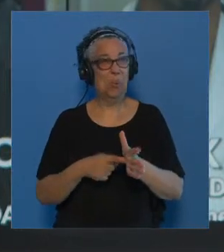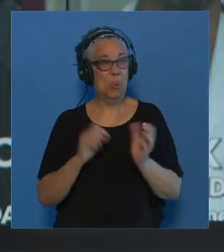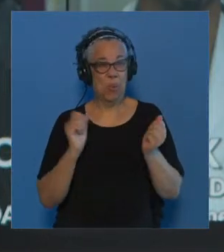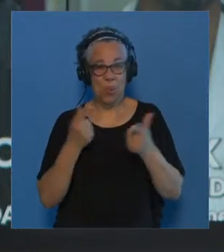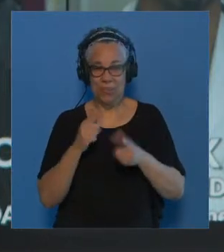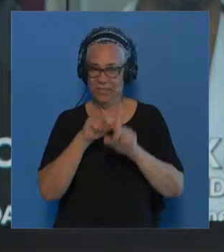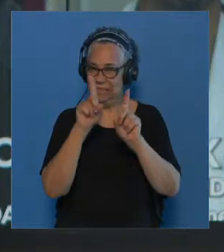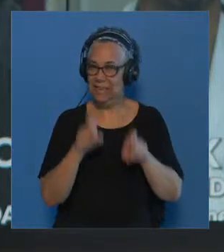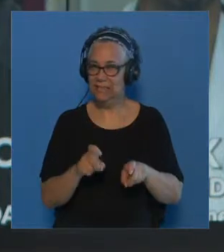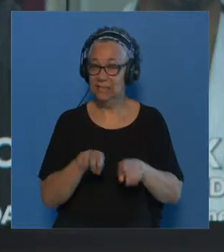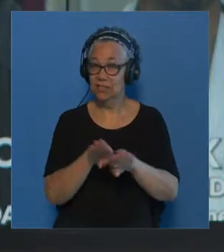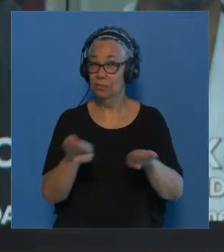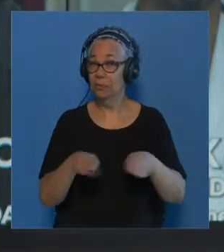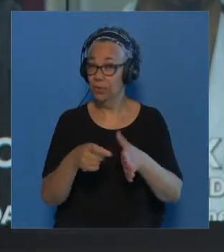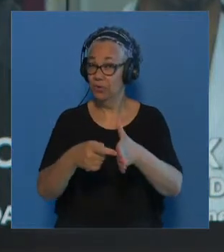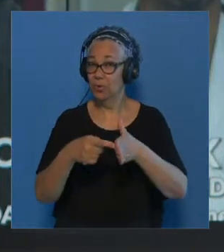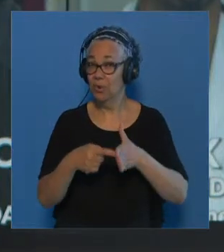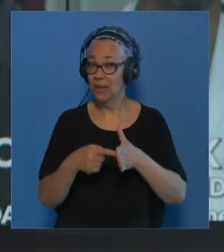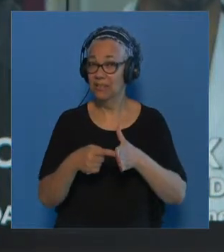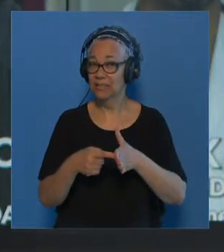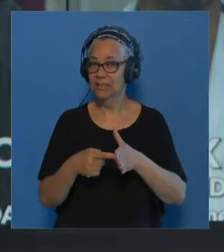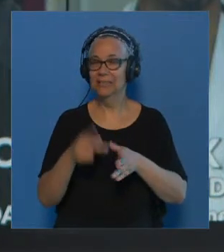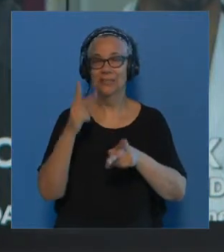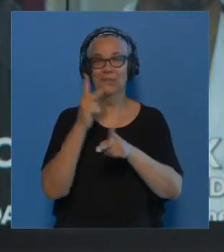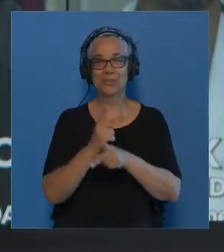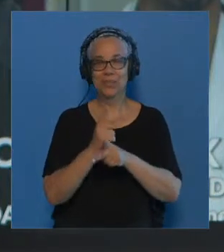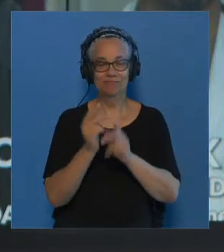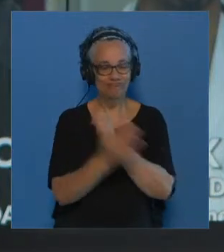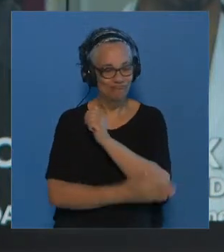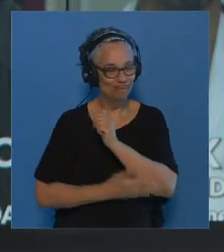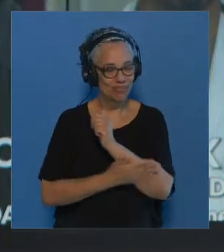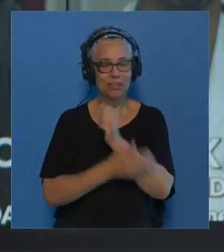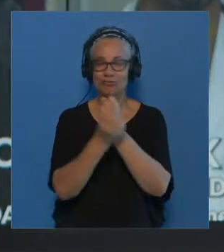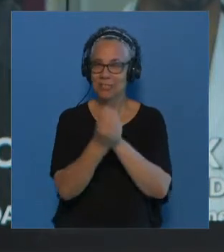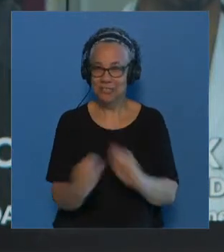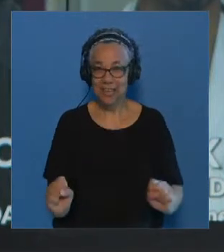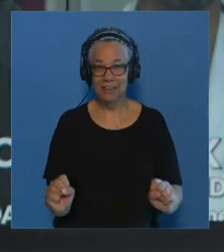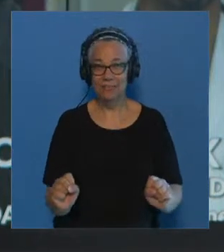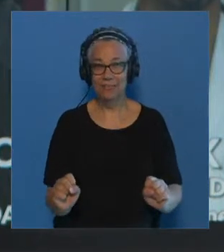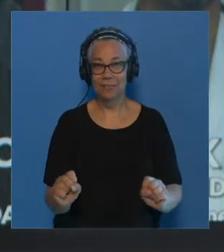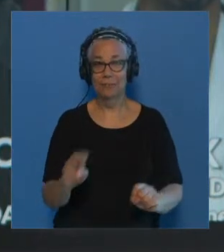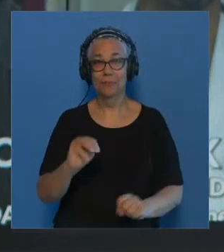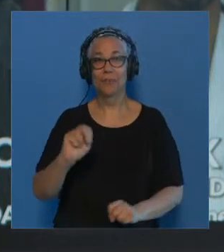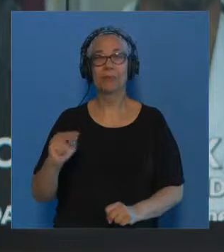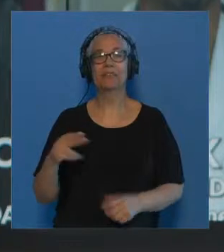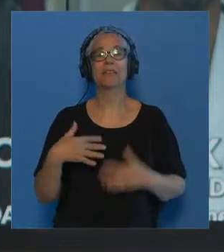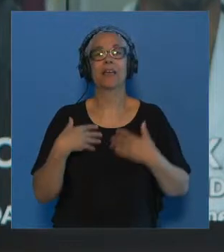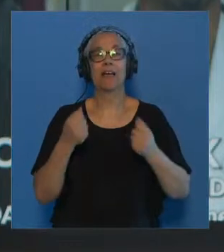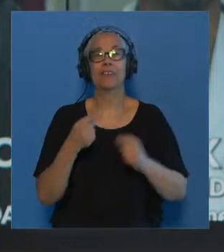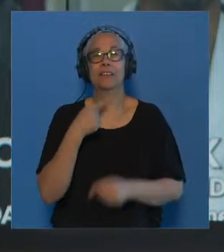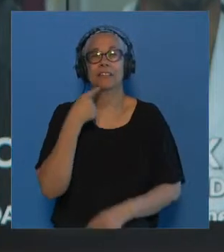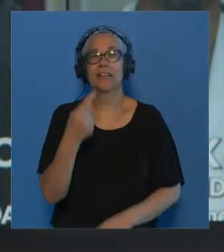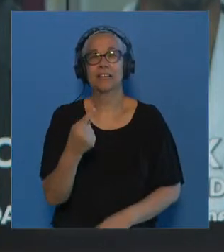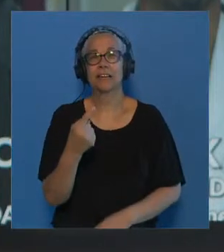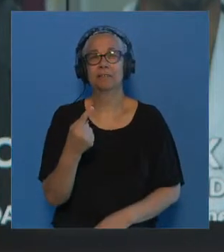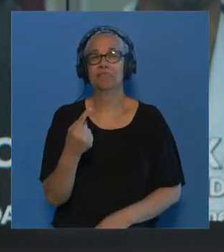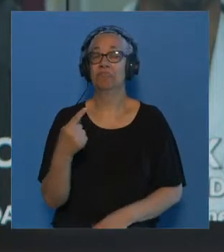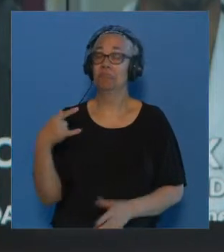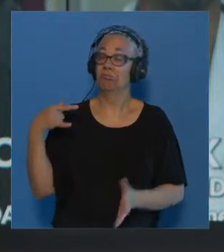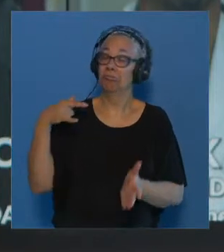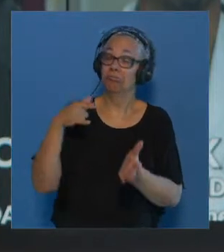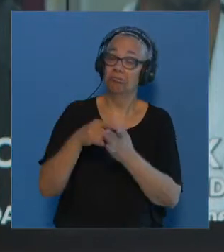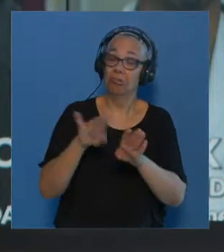Bermuda requires in order to keep our country safe. The Minister of Health has reported that since we opened the airport,